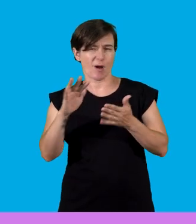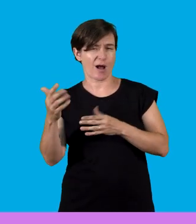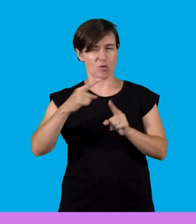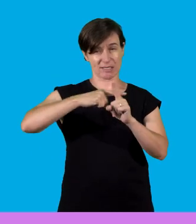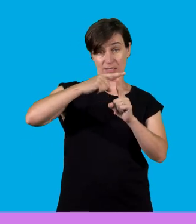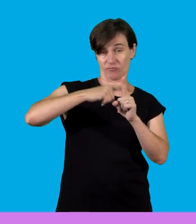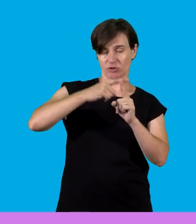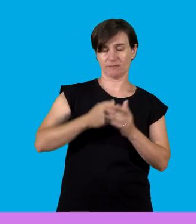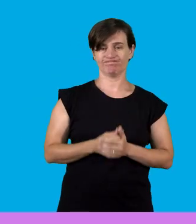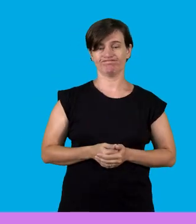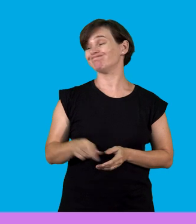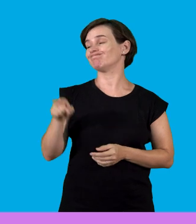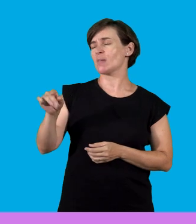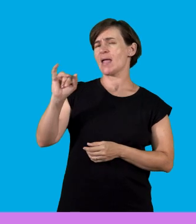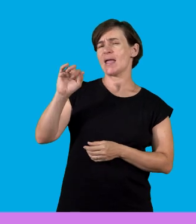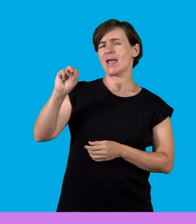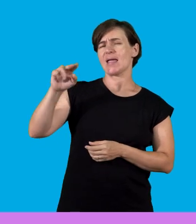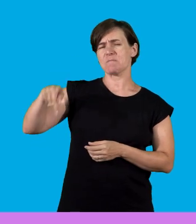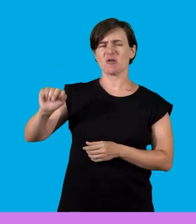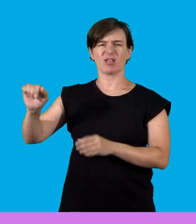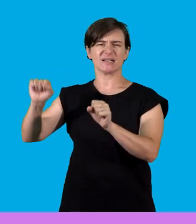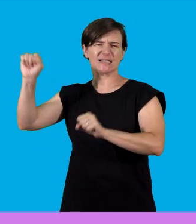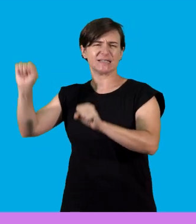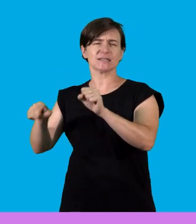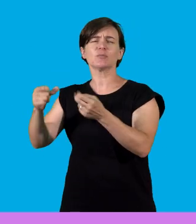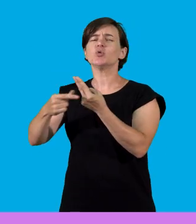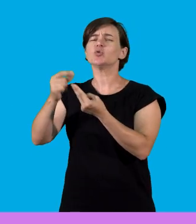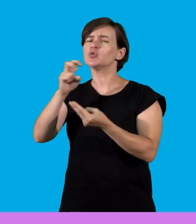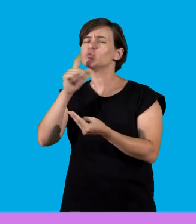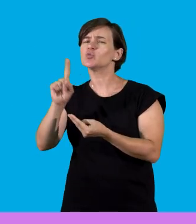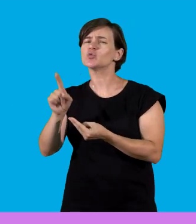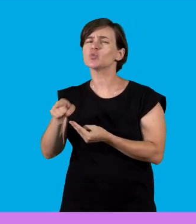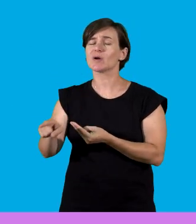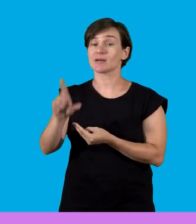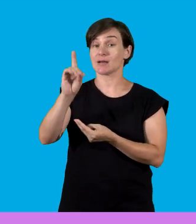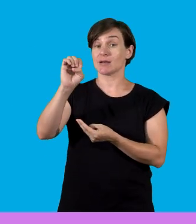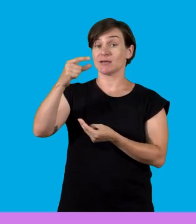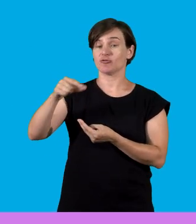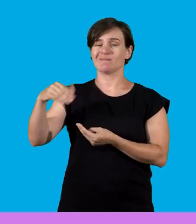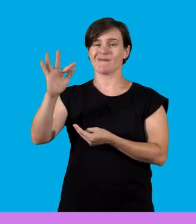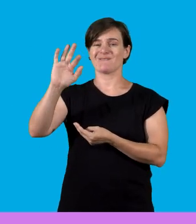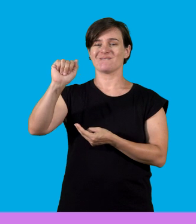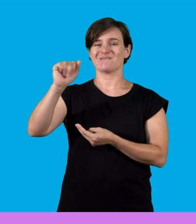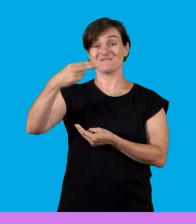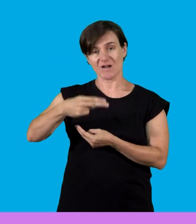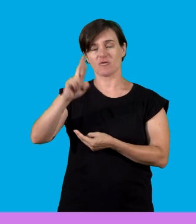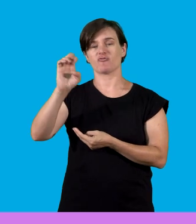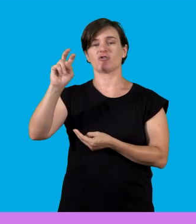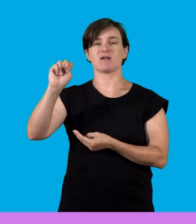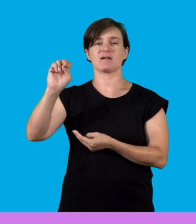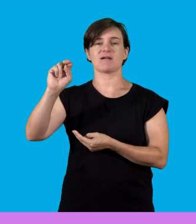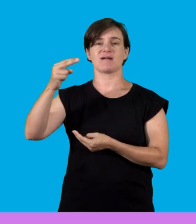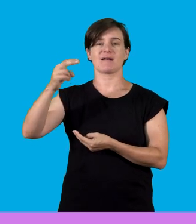So in the imperial system, the unit to measure temperature is degrees Fahrenheit. And in the